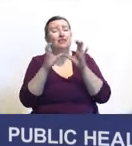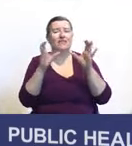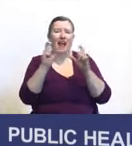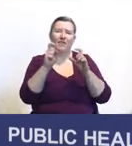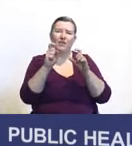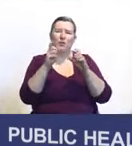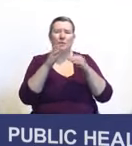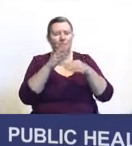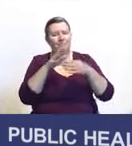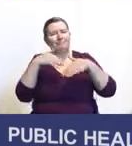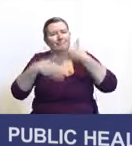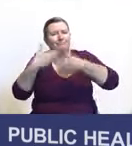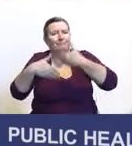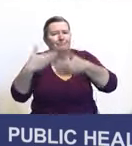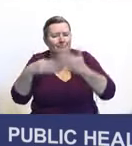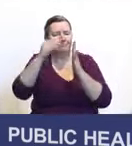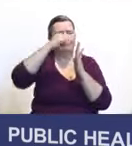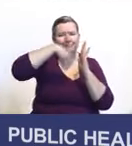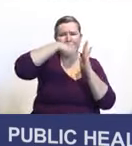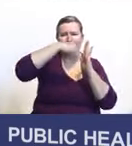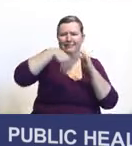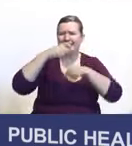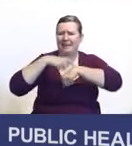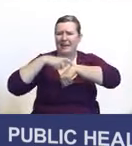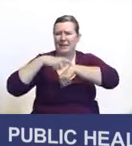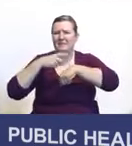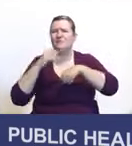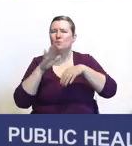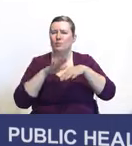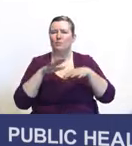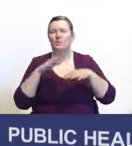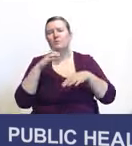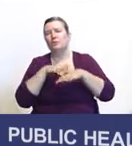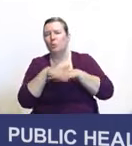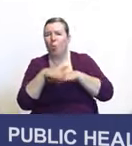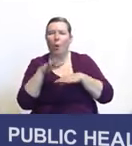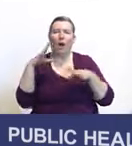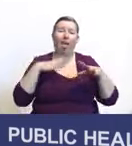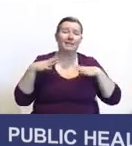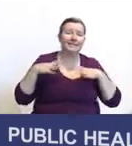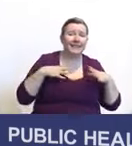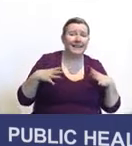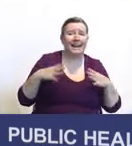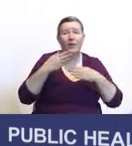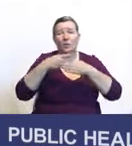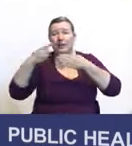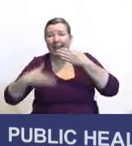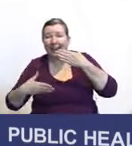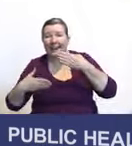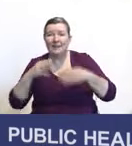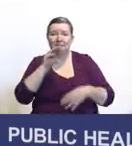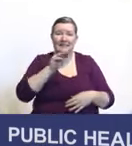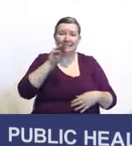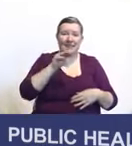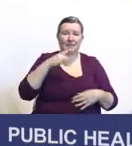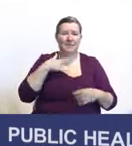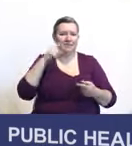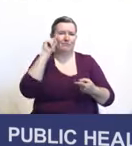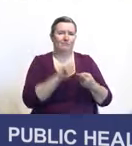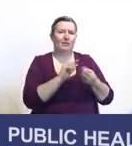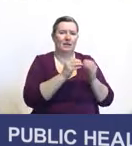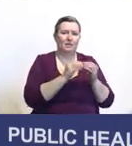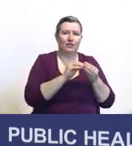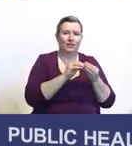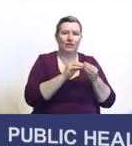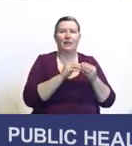tend to slow down over the weekends and on the holidays, which is why typically on Mondays we put out the lowest number for the week, and then it'll go up a bit on Tuesday,